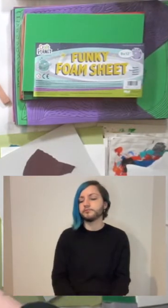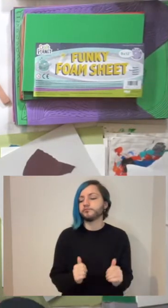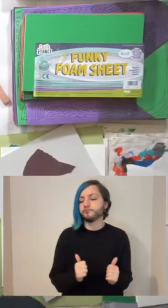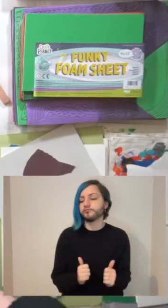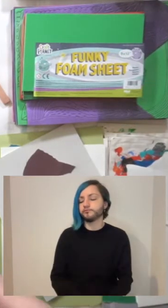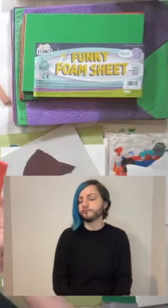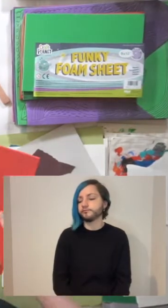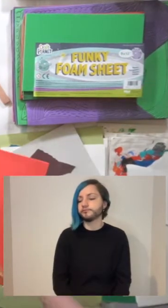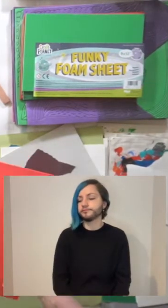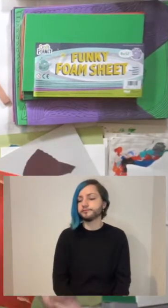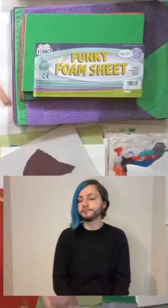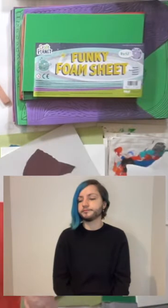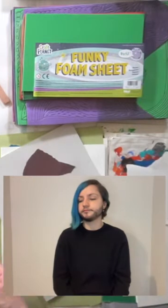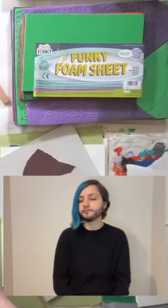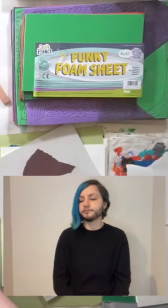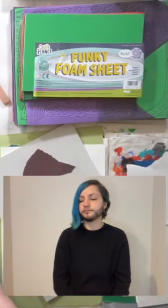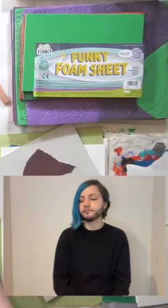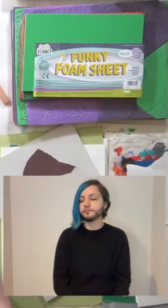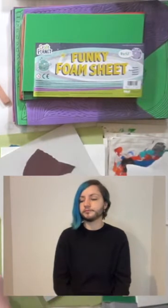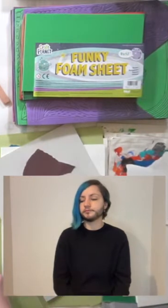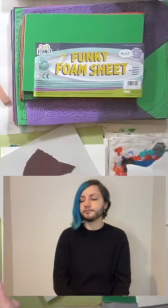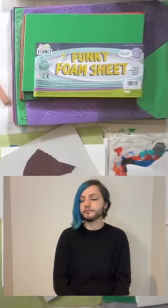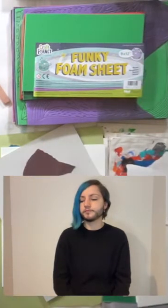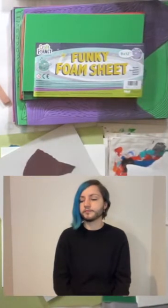like that. Okay, so when that's